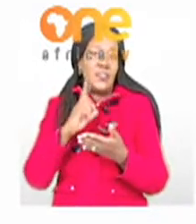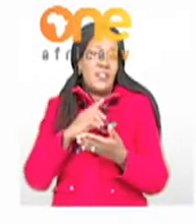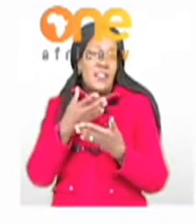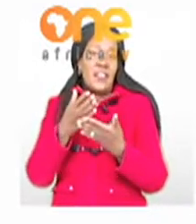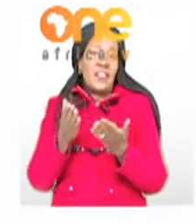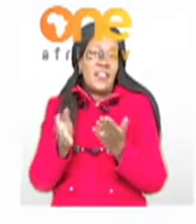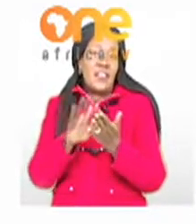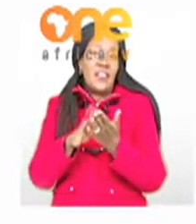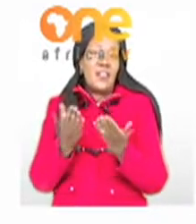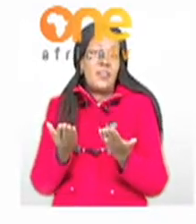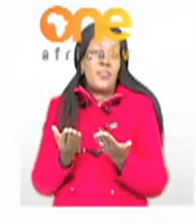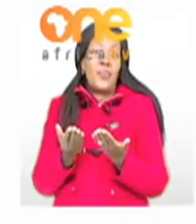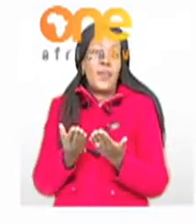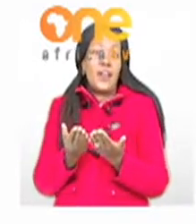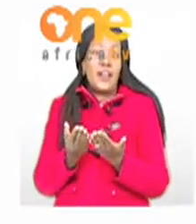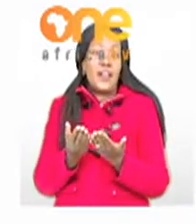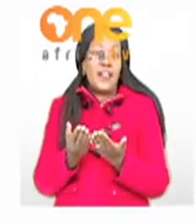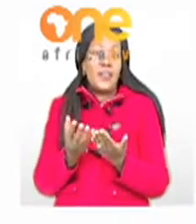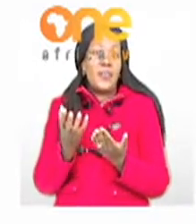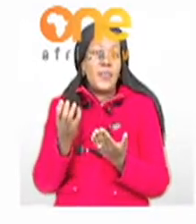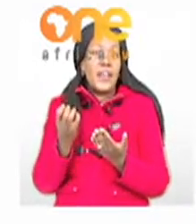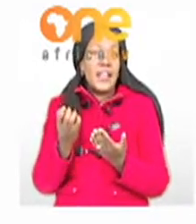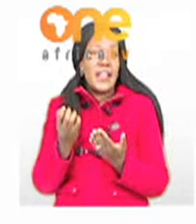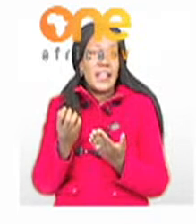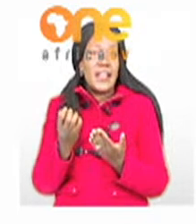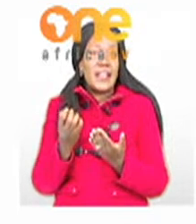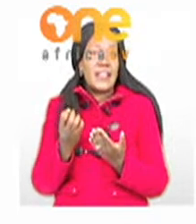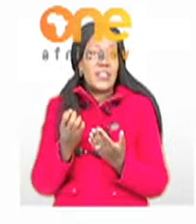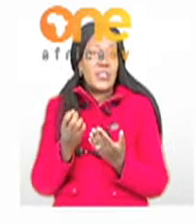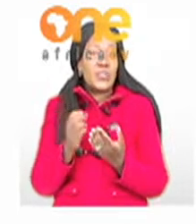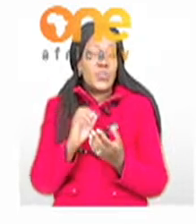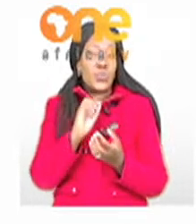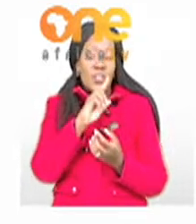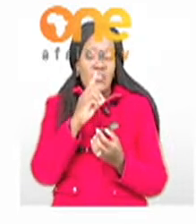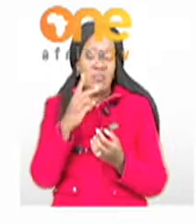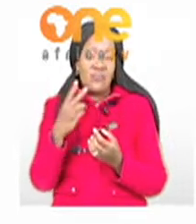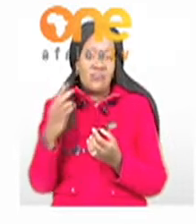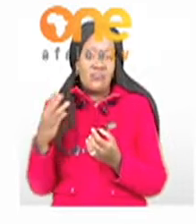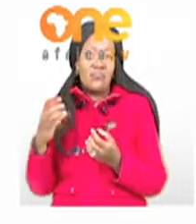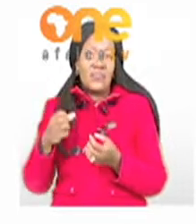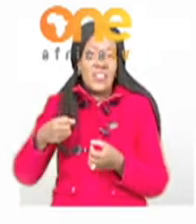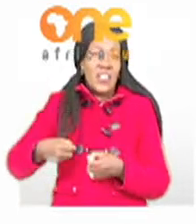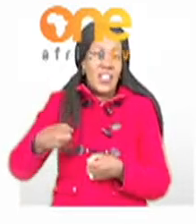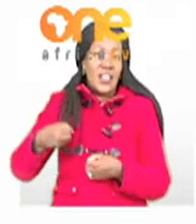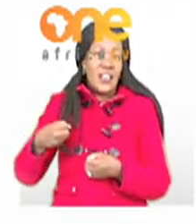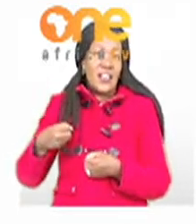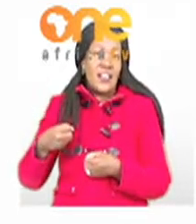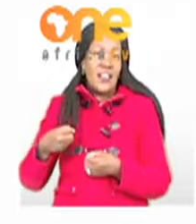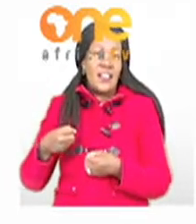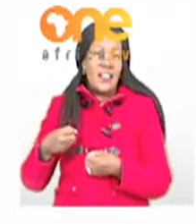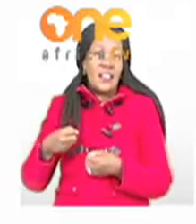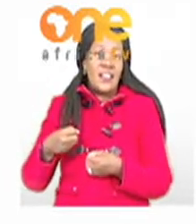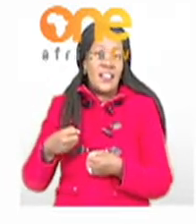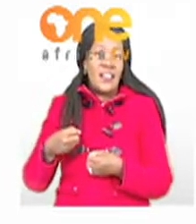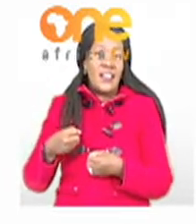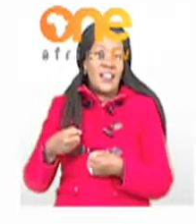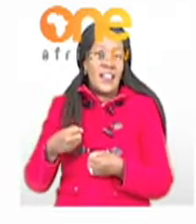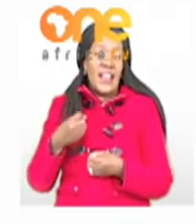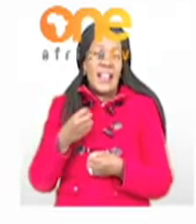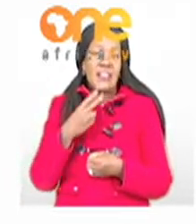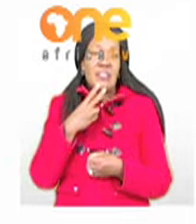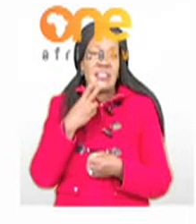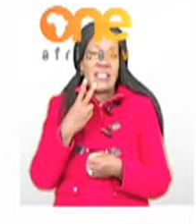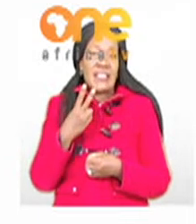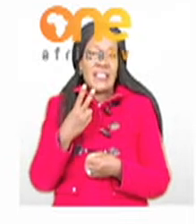booklet. We need to count the number of buckets and try to